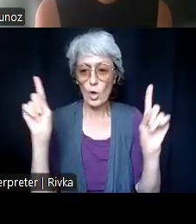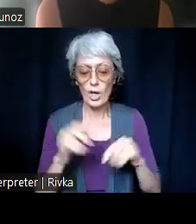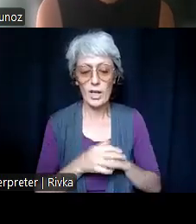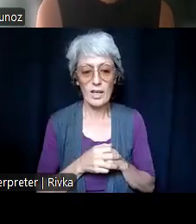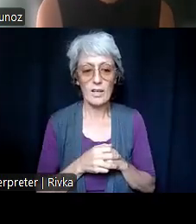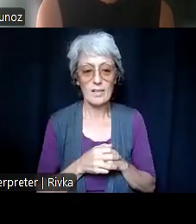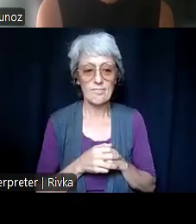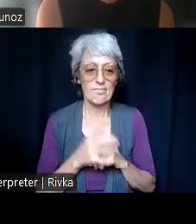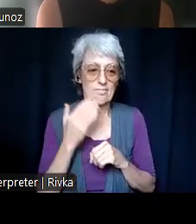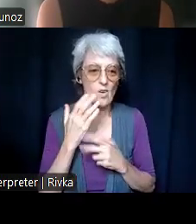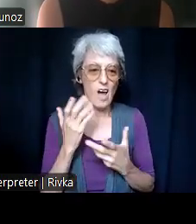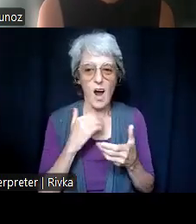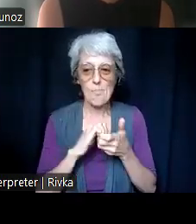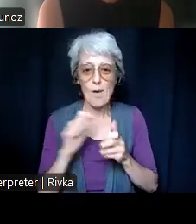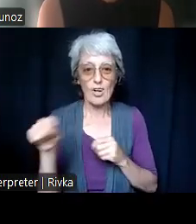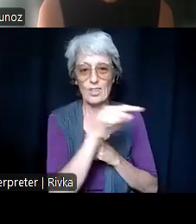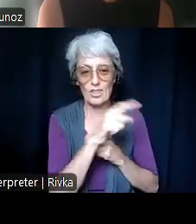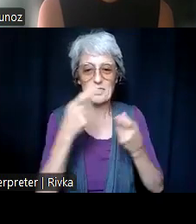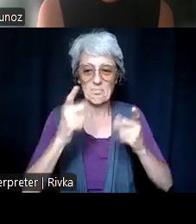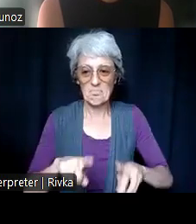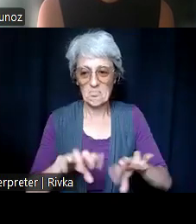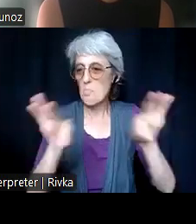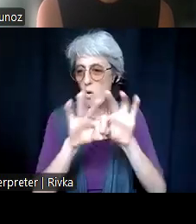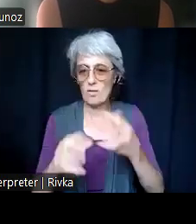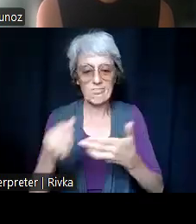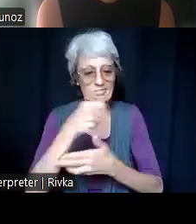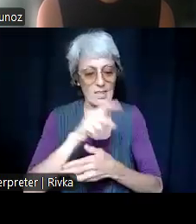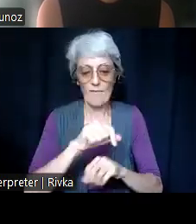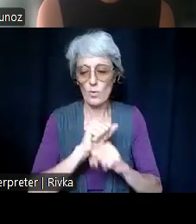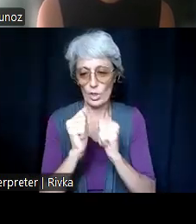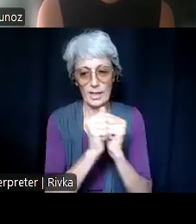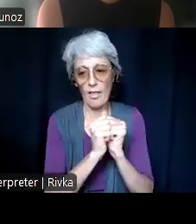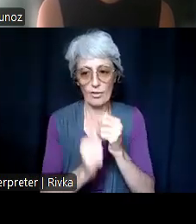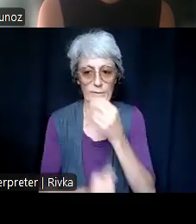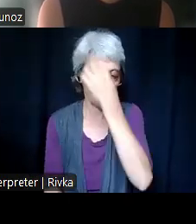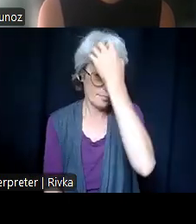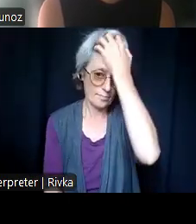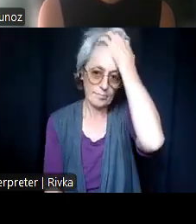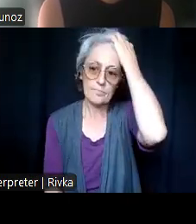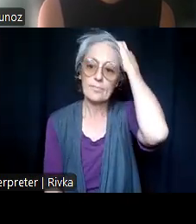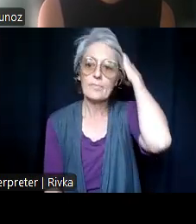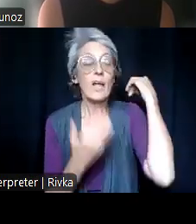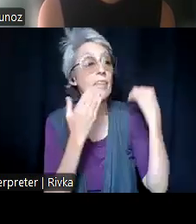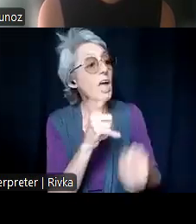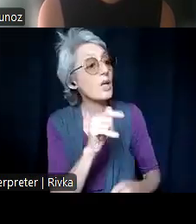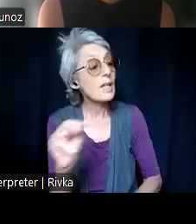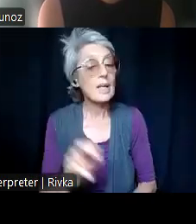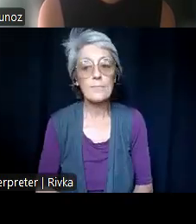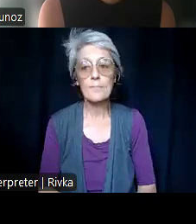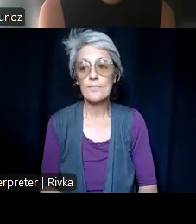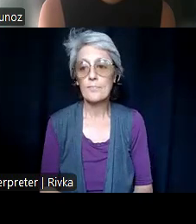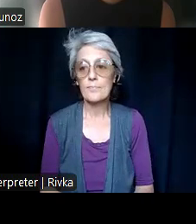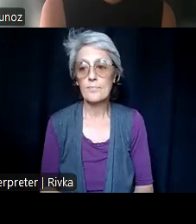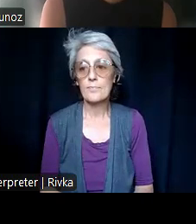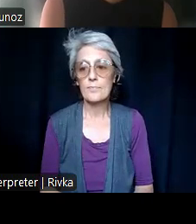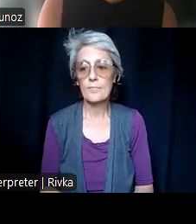know how important that is and know that they need to work together. Thank you, Lynn. Amy, a question for